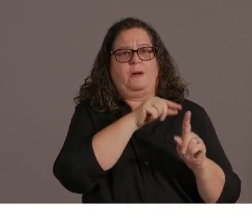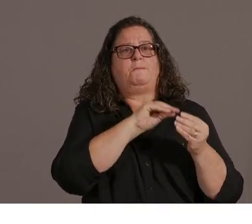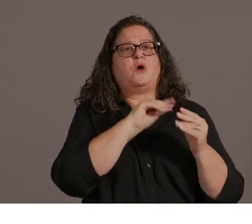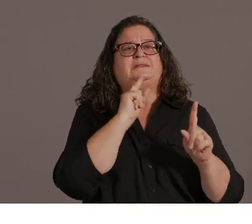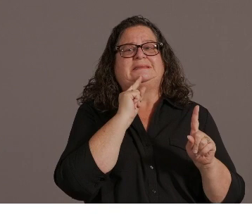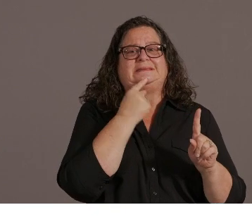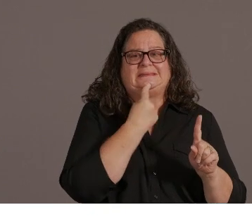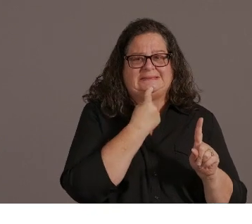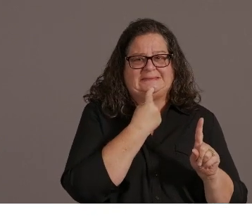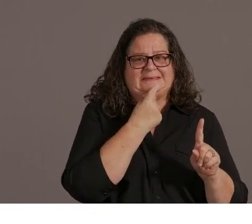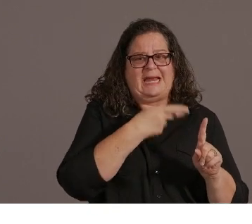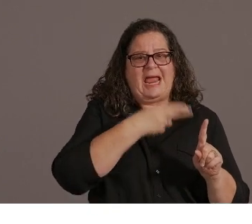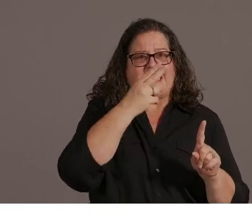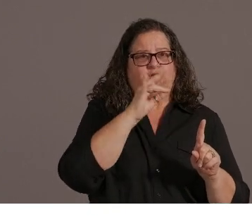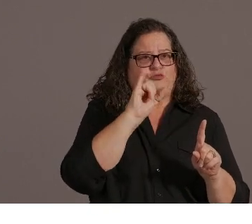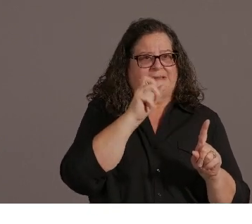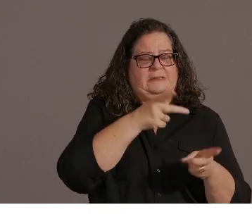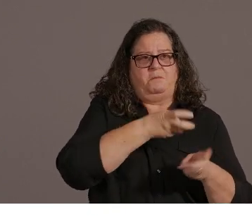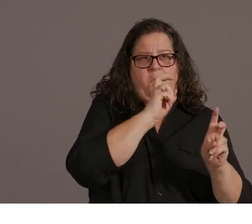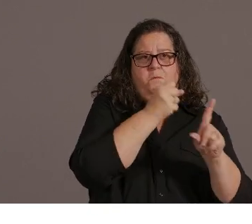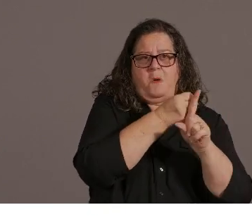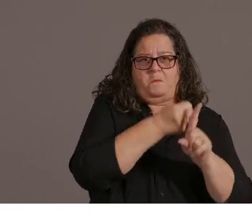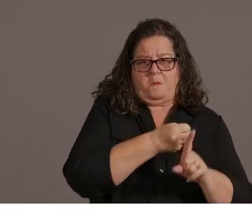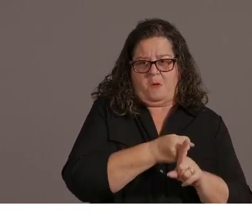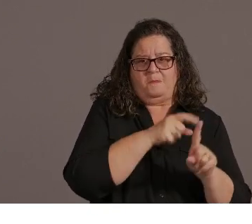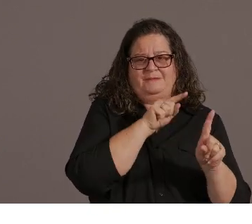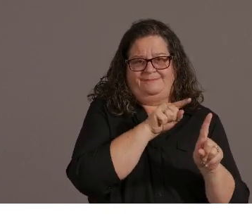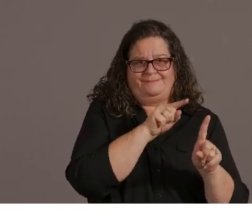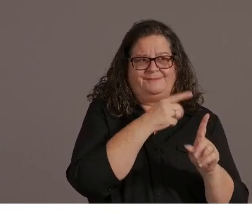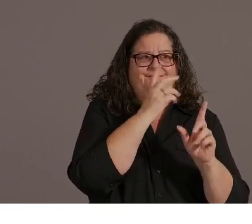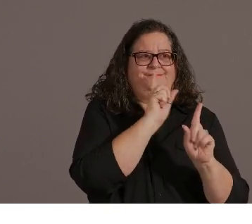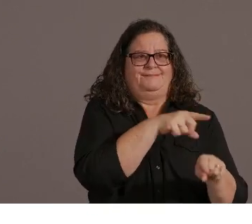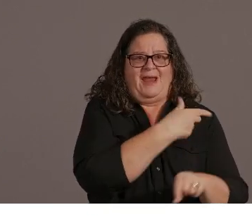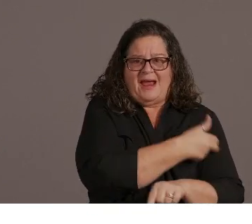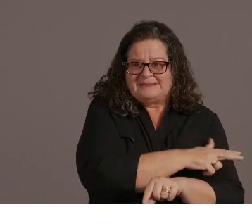including hospitalization and death. But we also wanted to make sure in